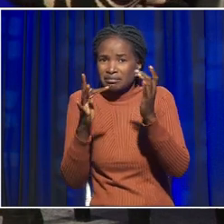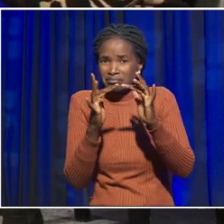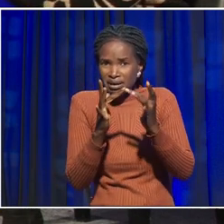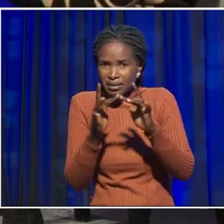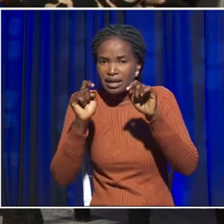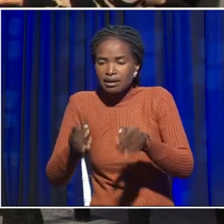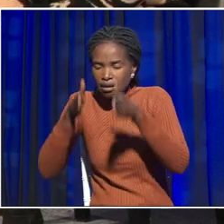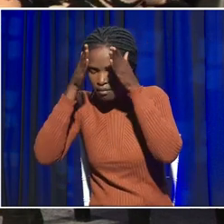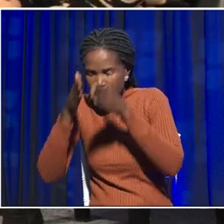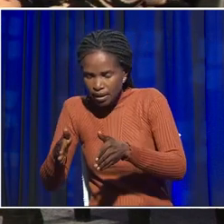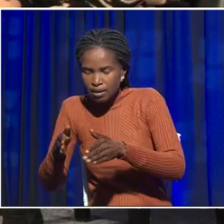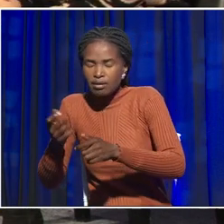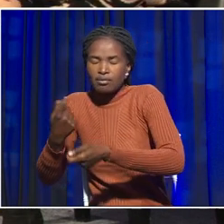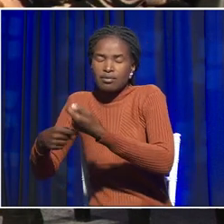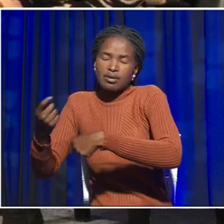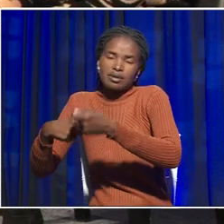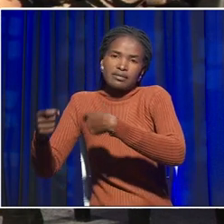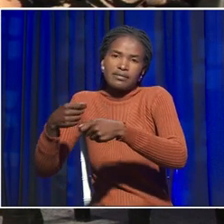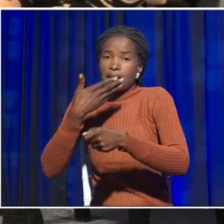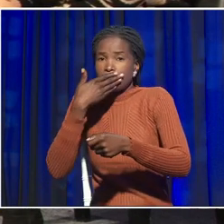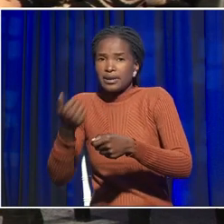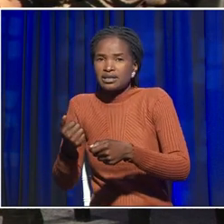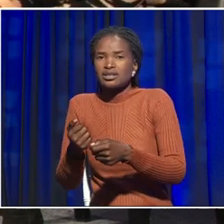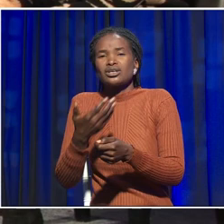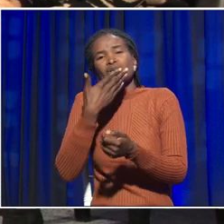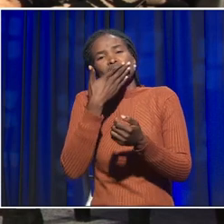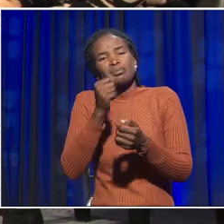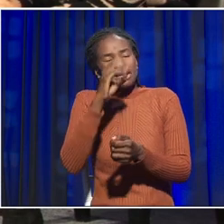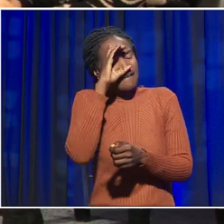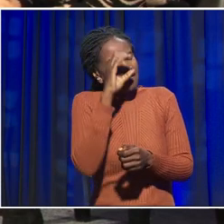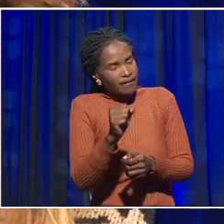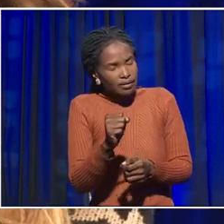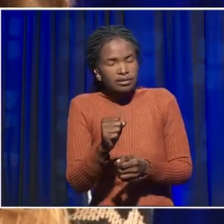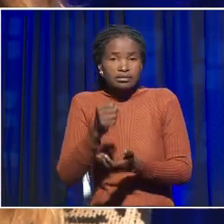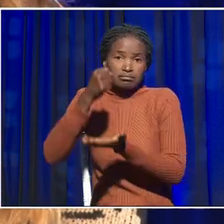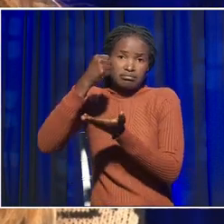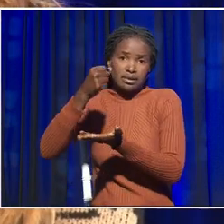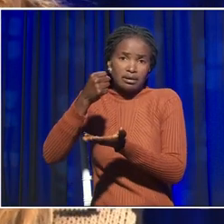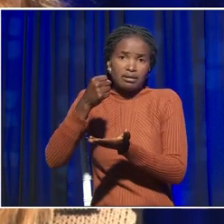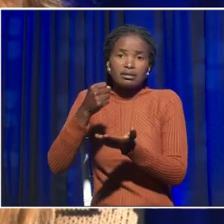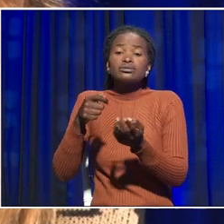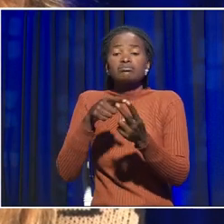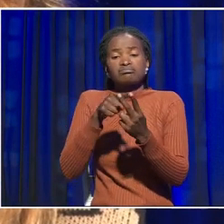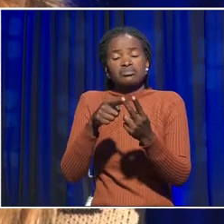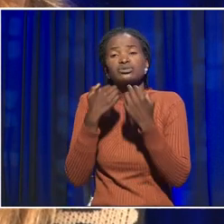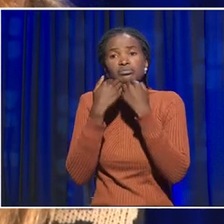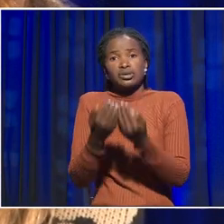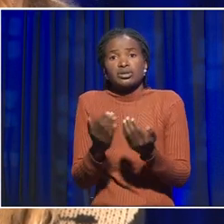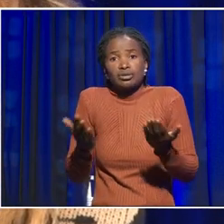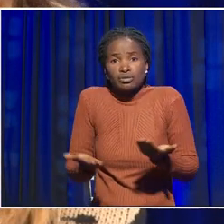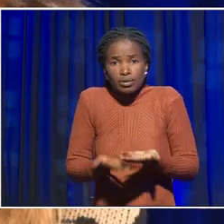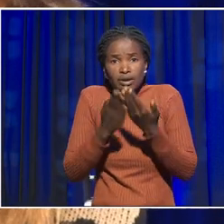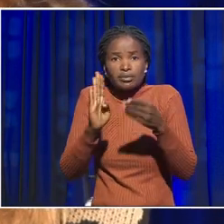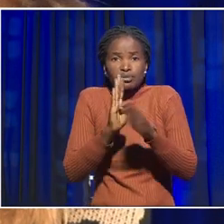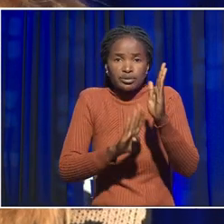at best and the products that they do best. So focus and resources is also a key point of it.